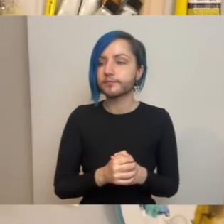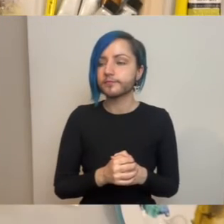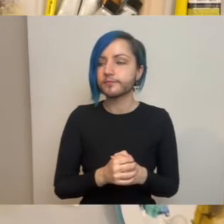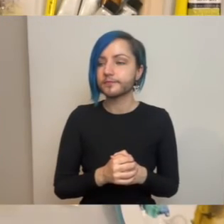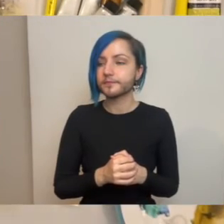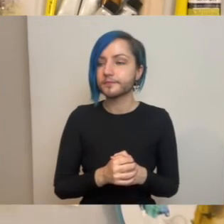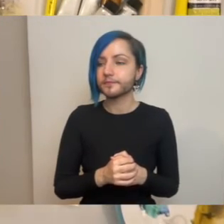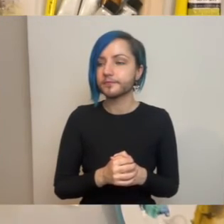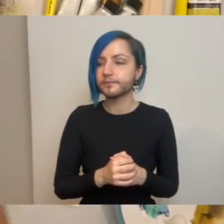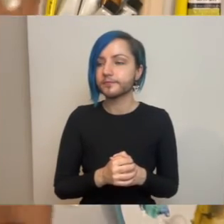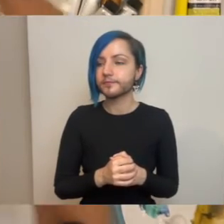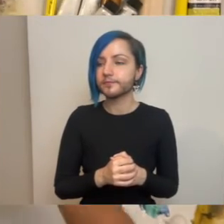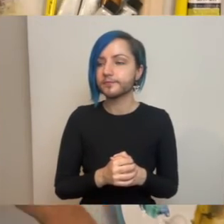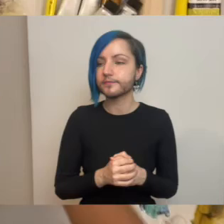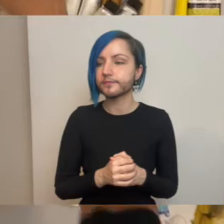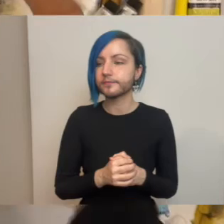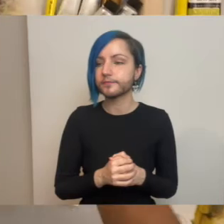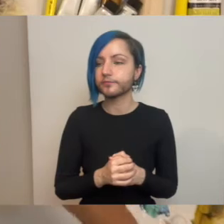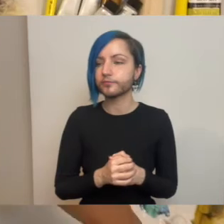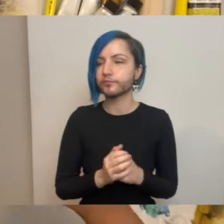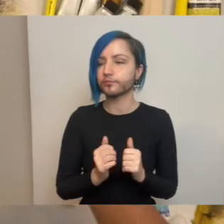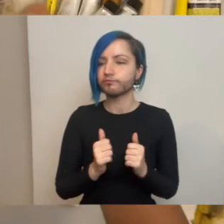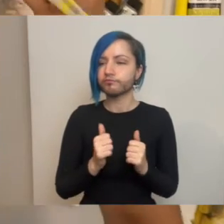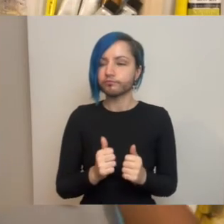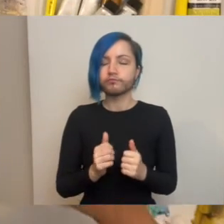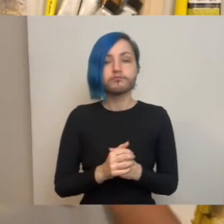In a way, abstracting